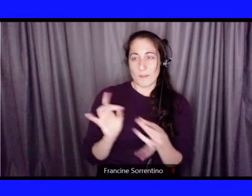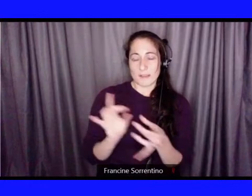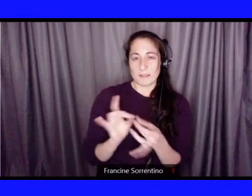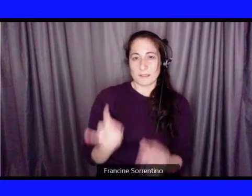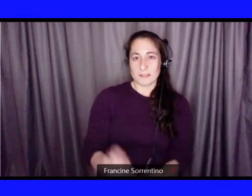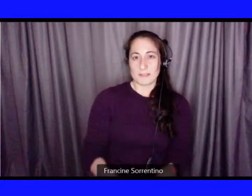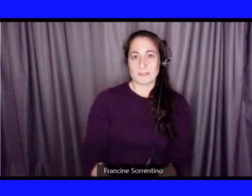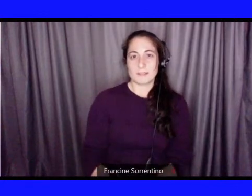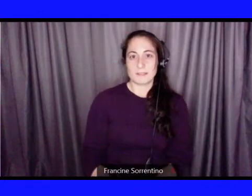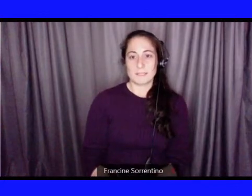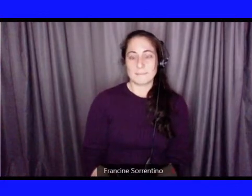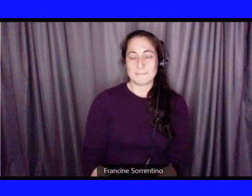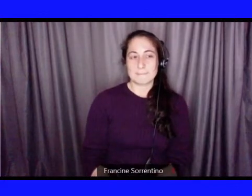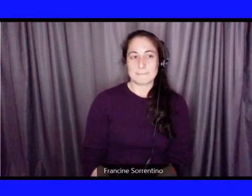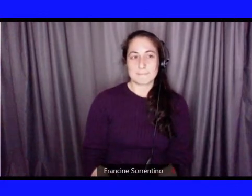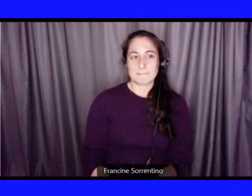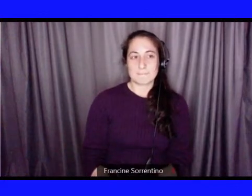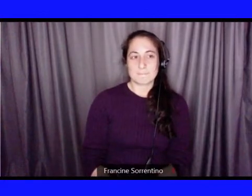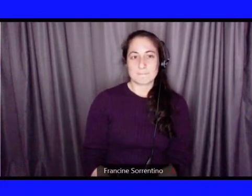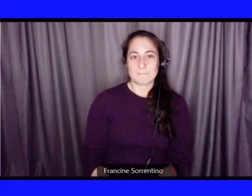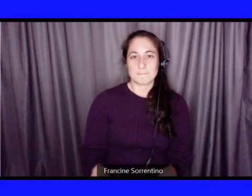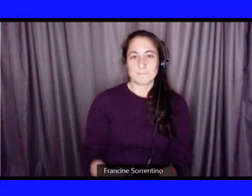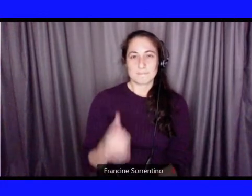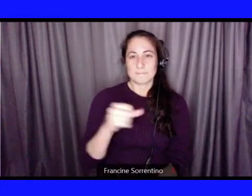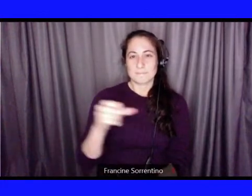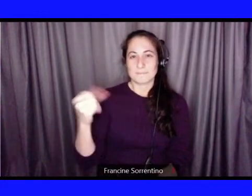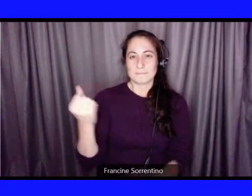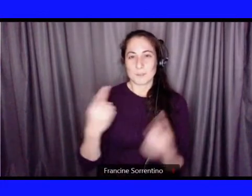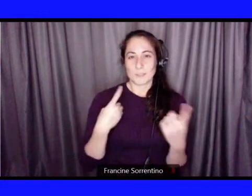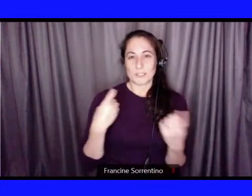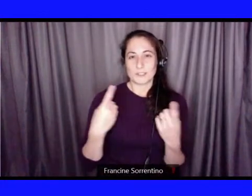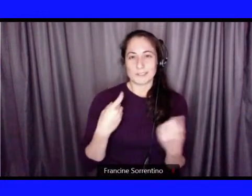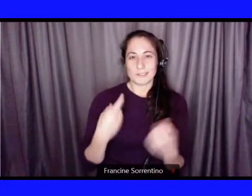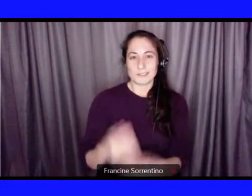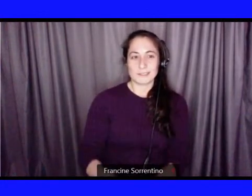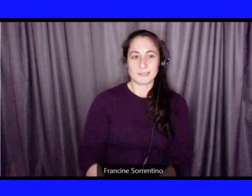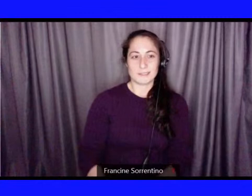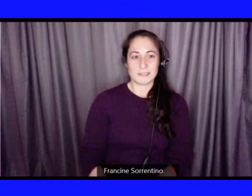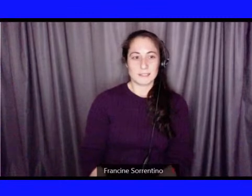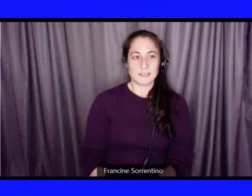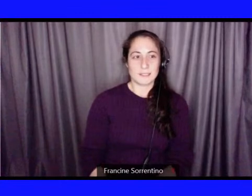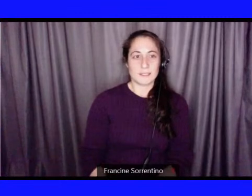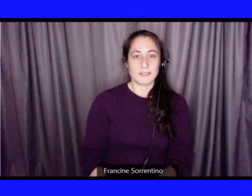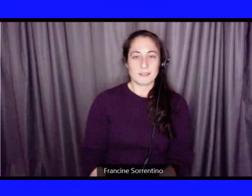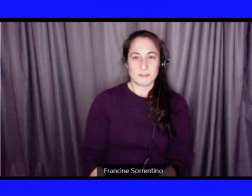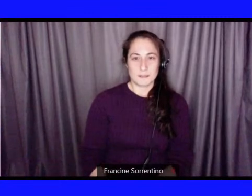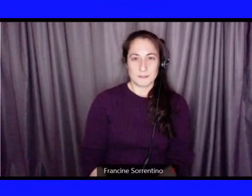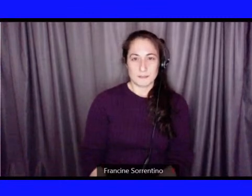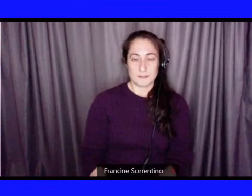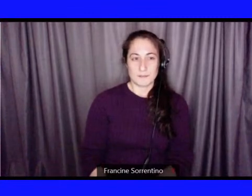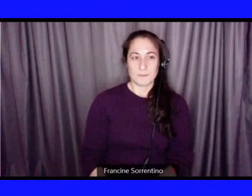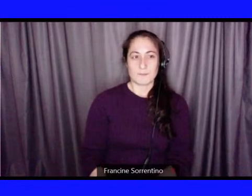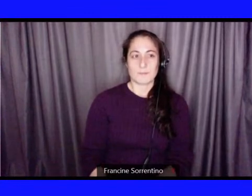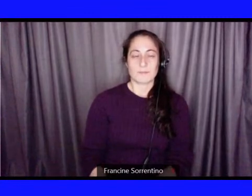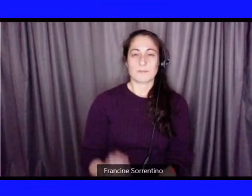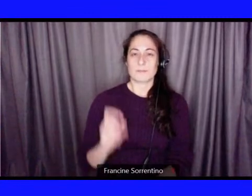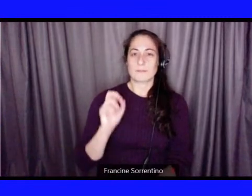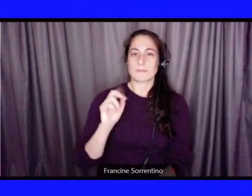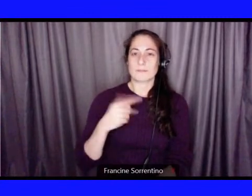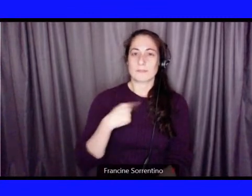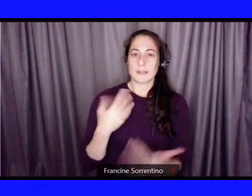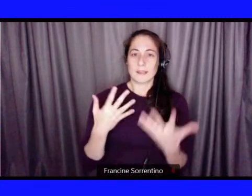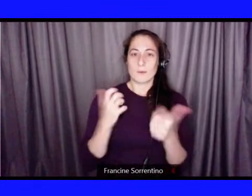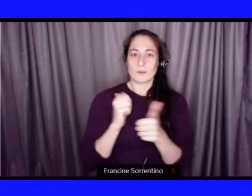question. Premier, how broad use is that system? Is